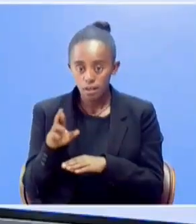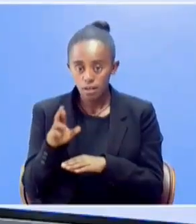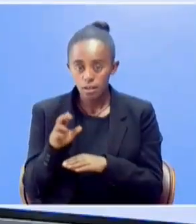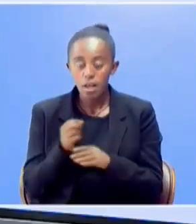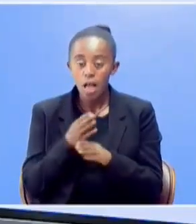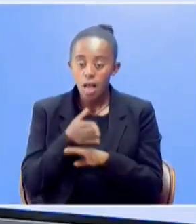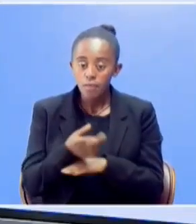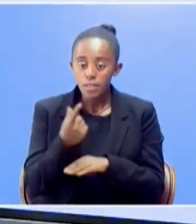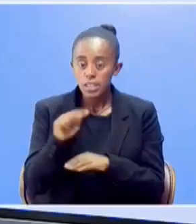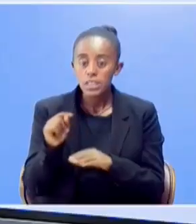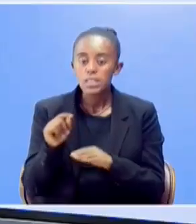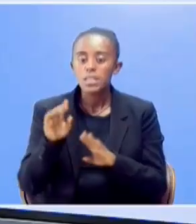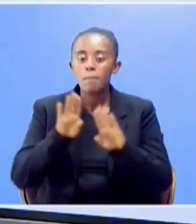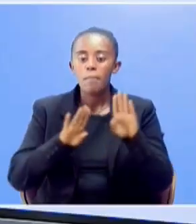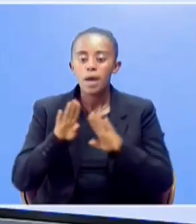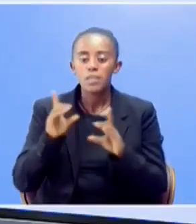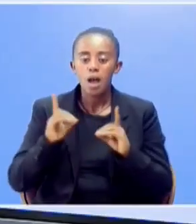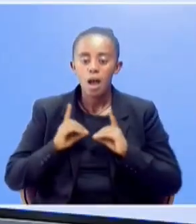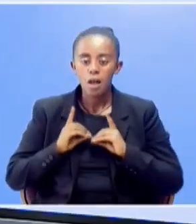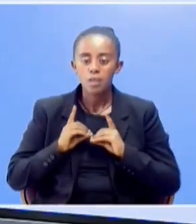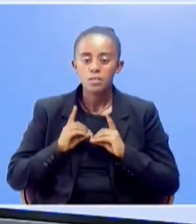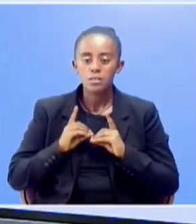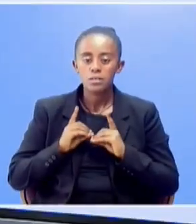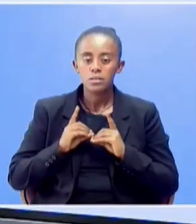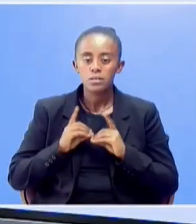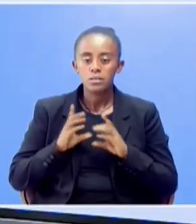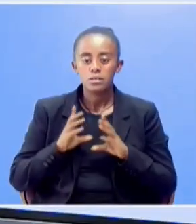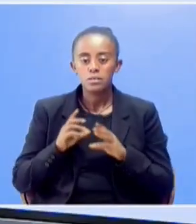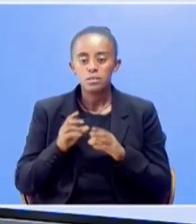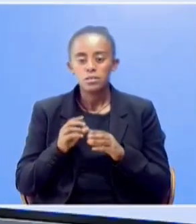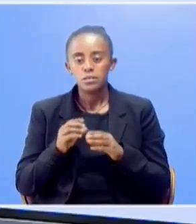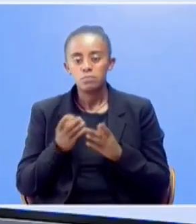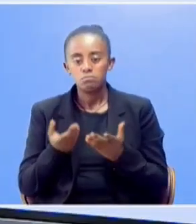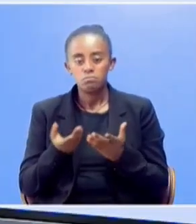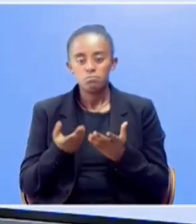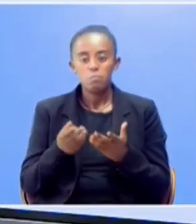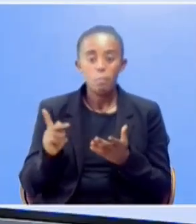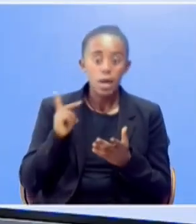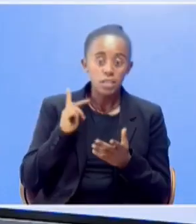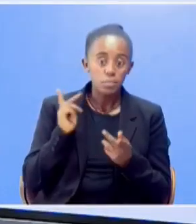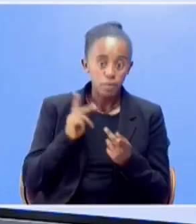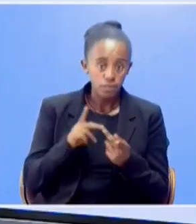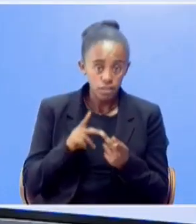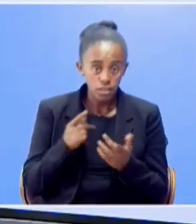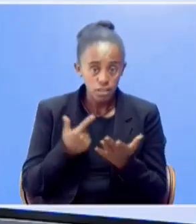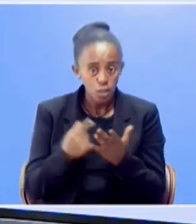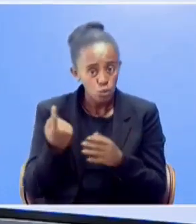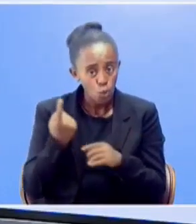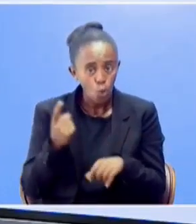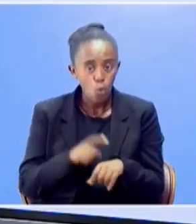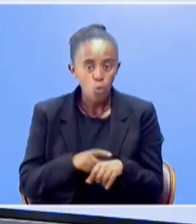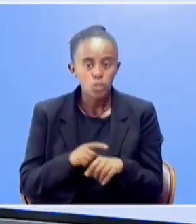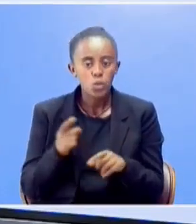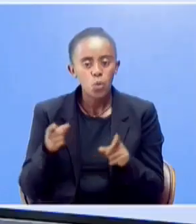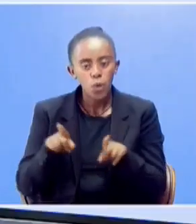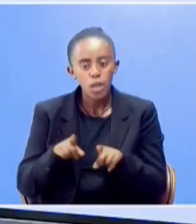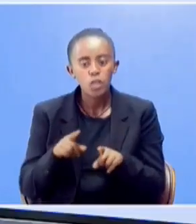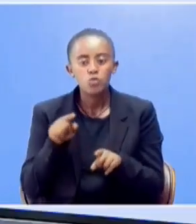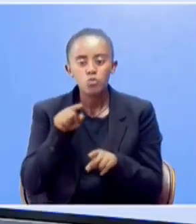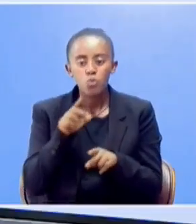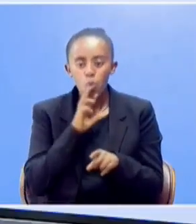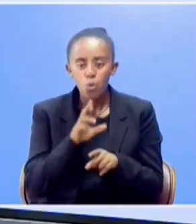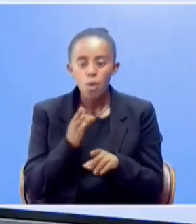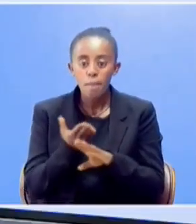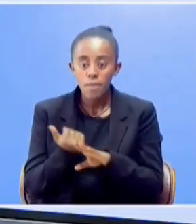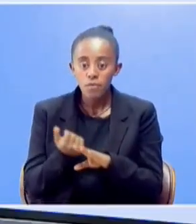After the bus had left. After, then past perfect. That is always. When you are using